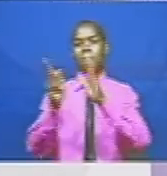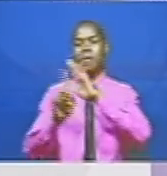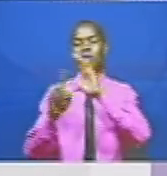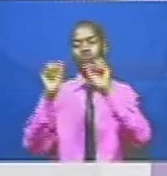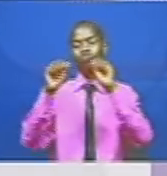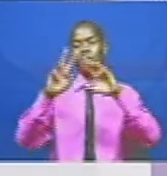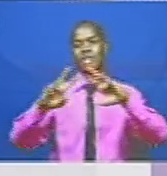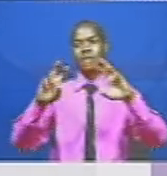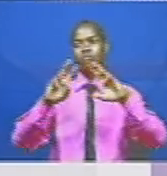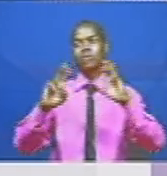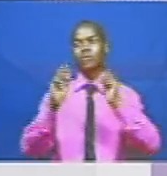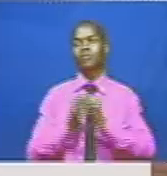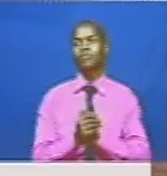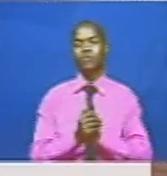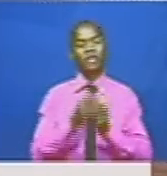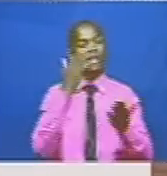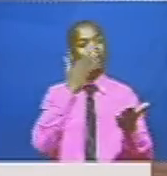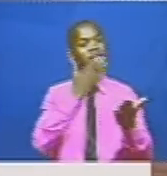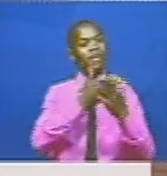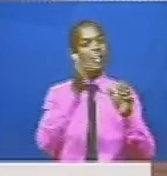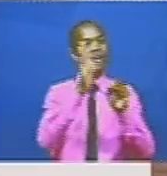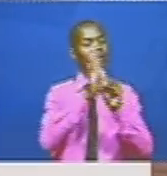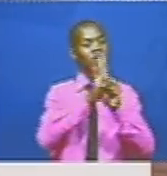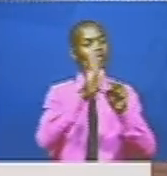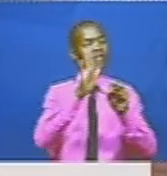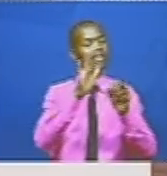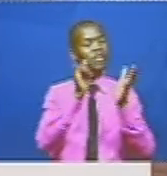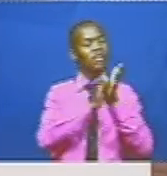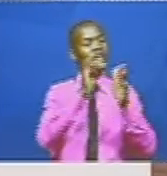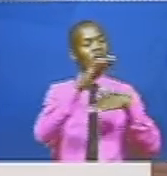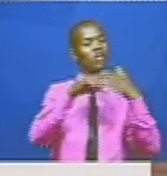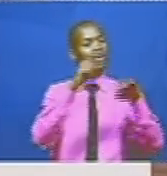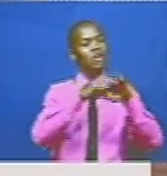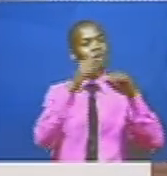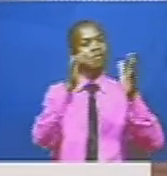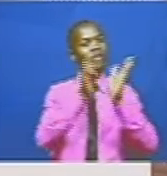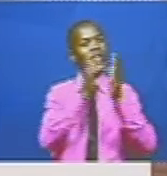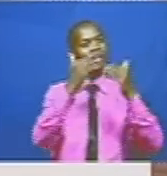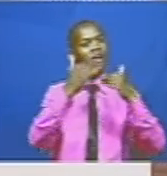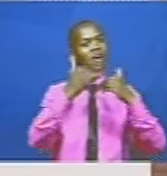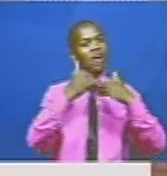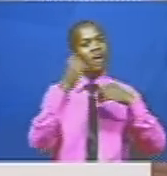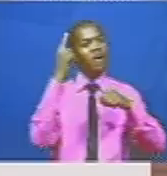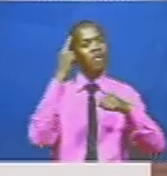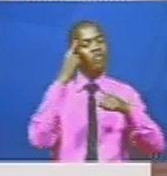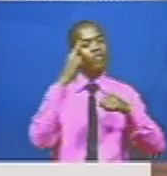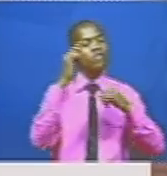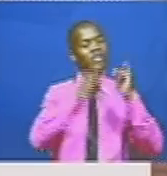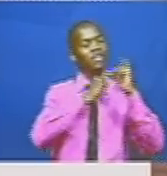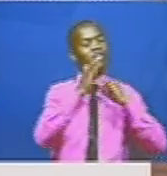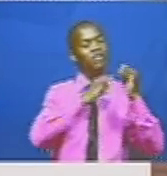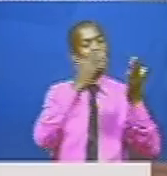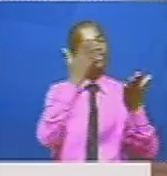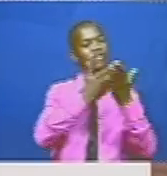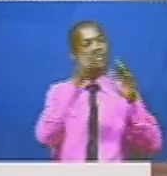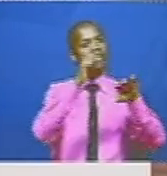that. Thank you very much, gentlemen. Unfortunately, that's all the time that we had for this particular interview. But we thank you for your time and your insight on